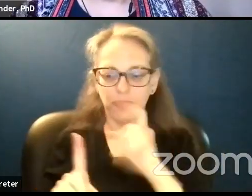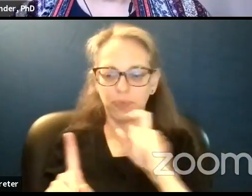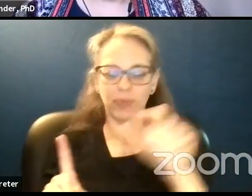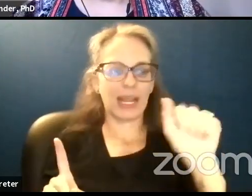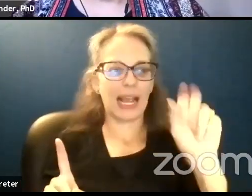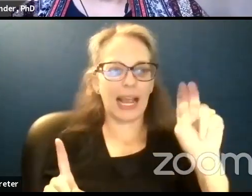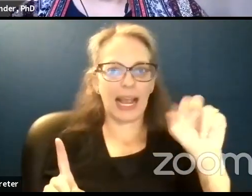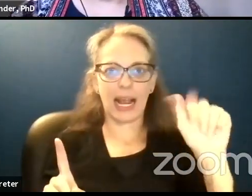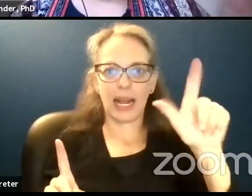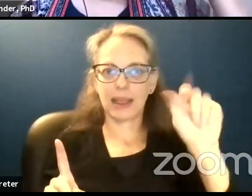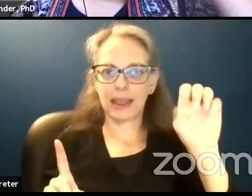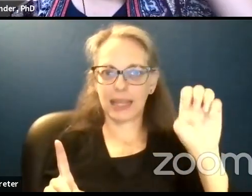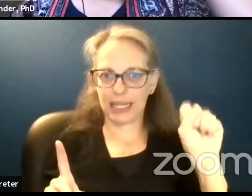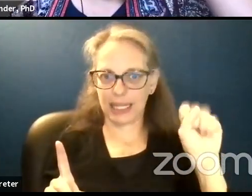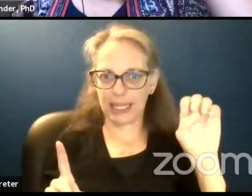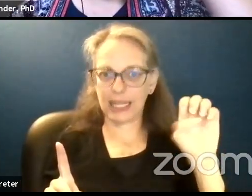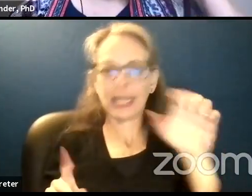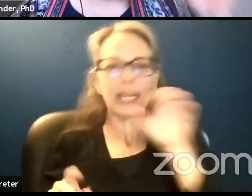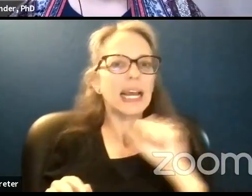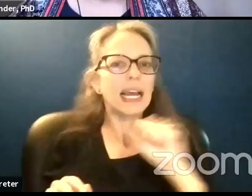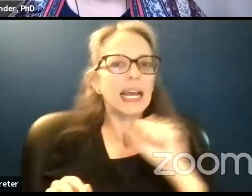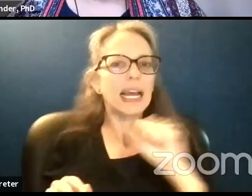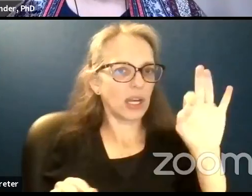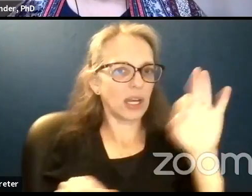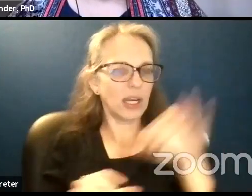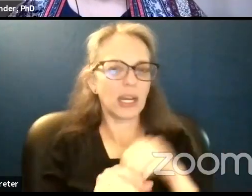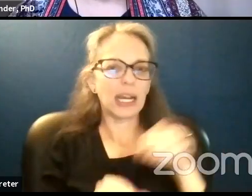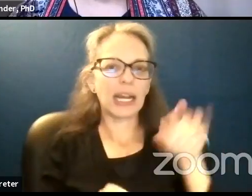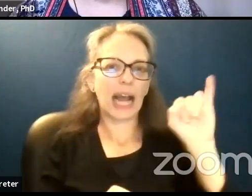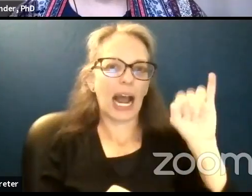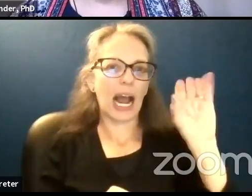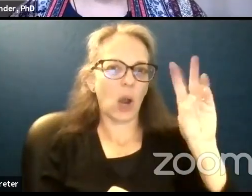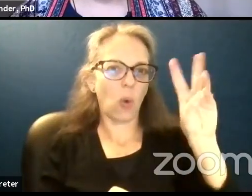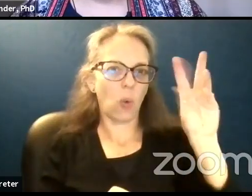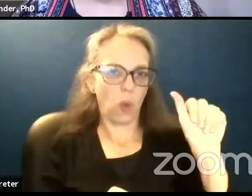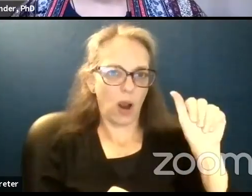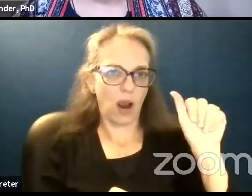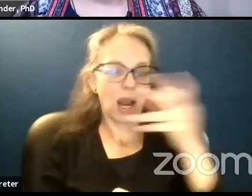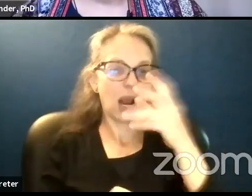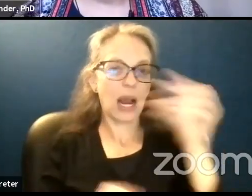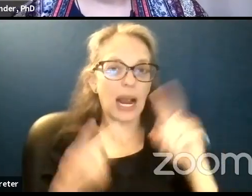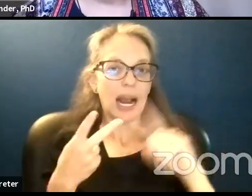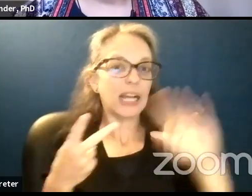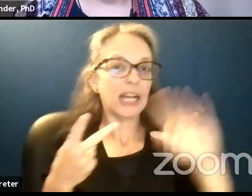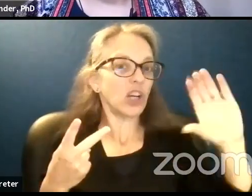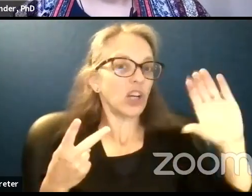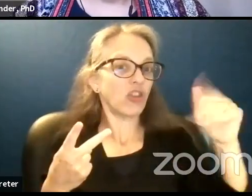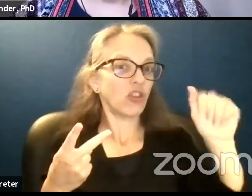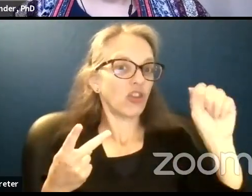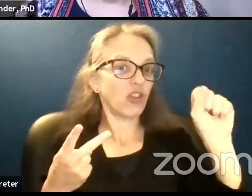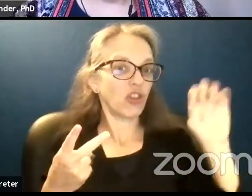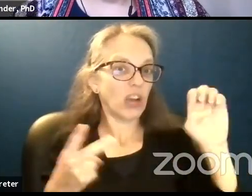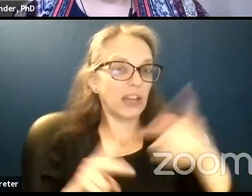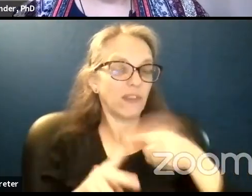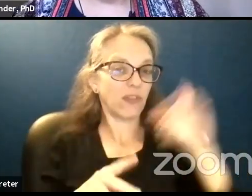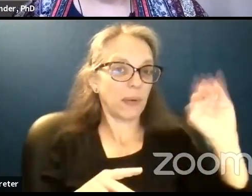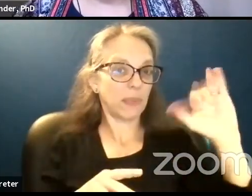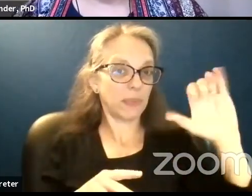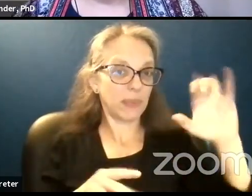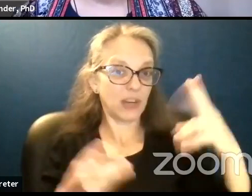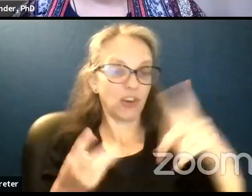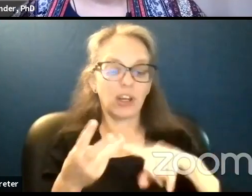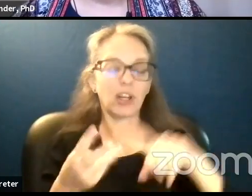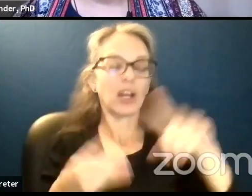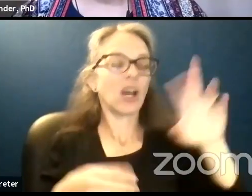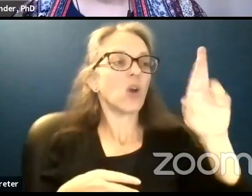Annalise, who's age 9 in Akeni, Iowa, and also Chase from Michigan, Rosalind from Massachusetts, Anna